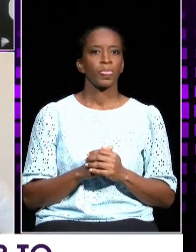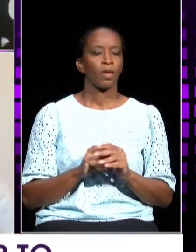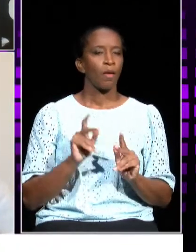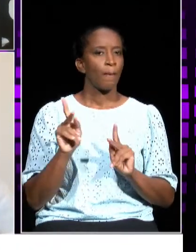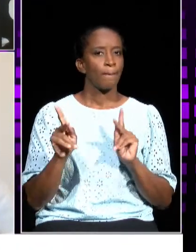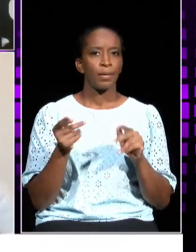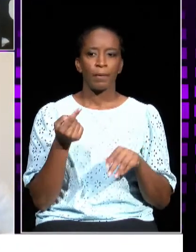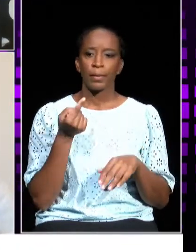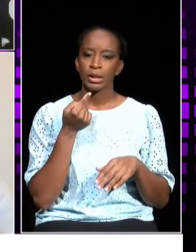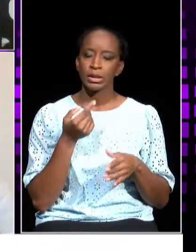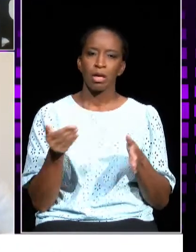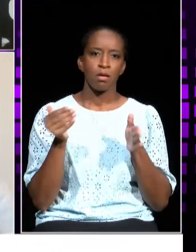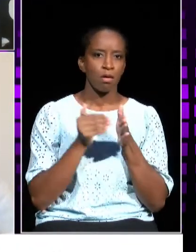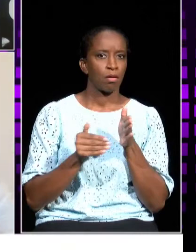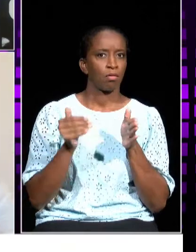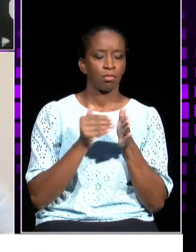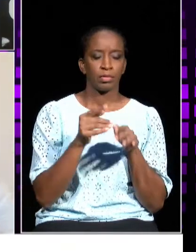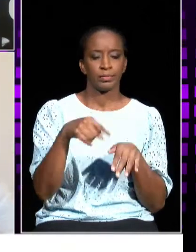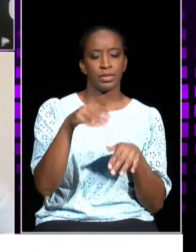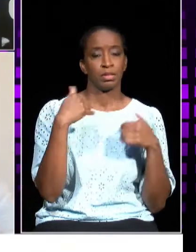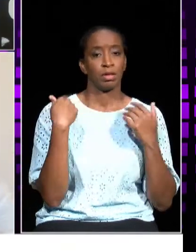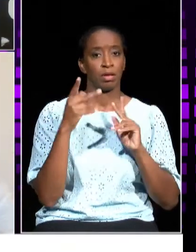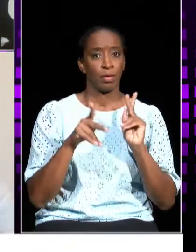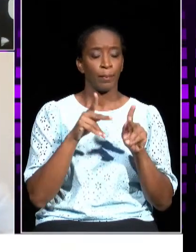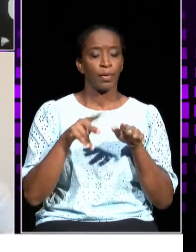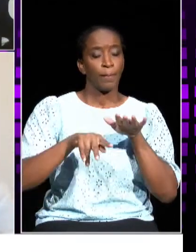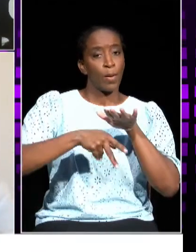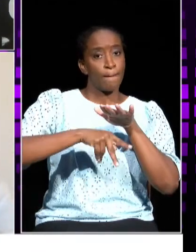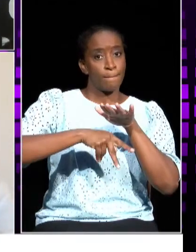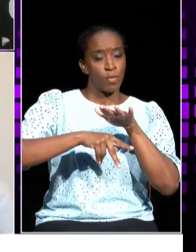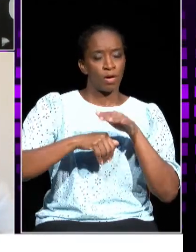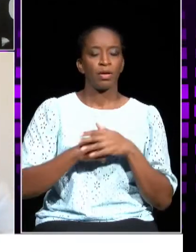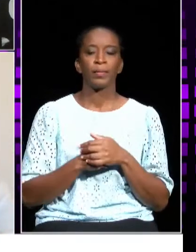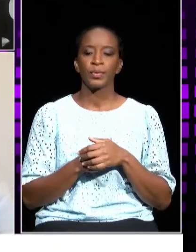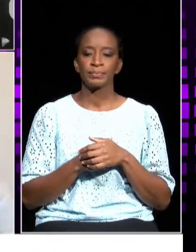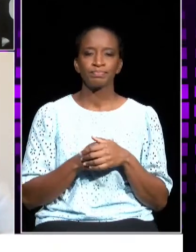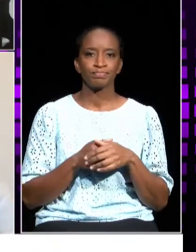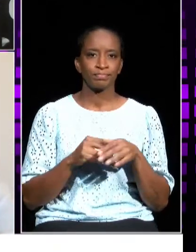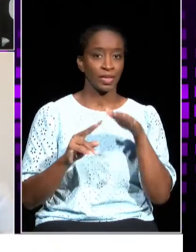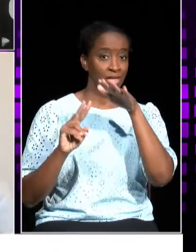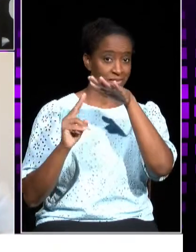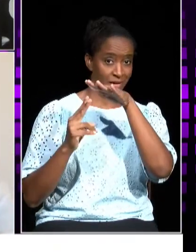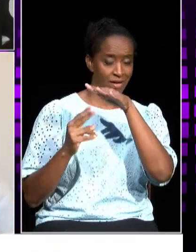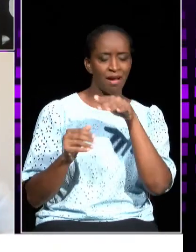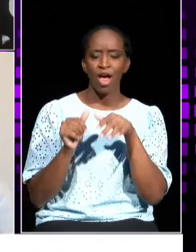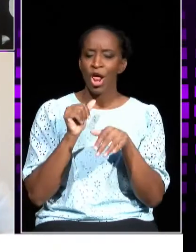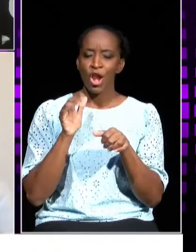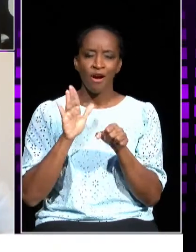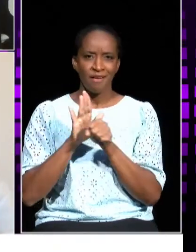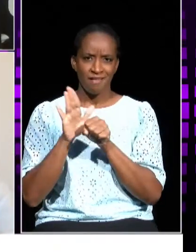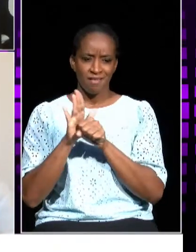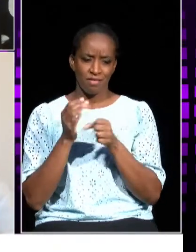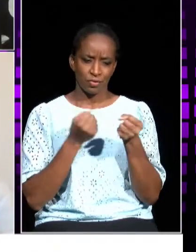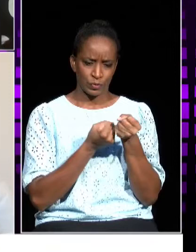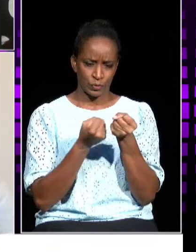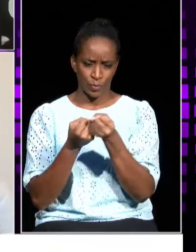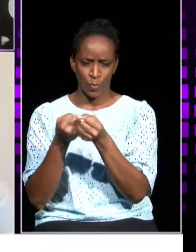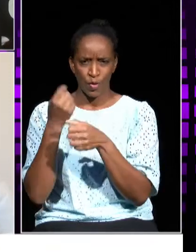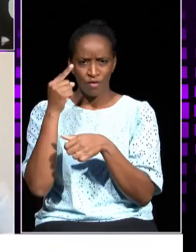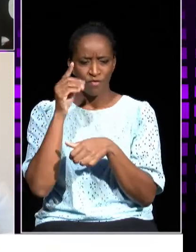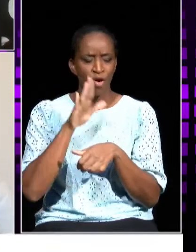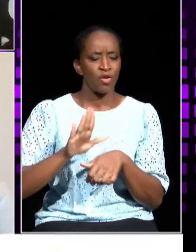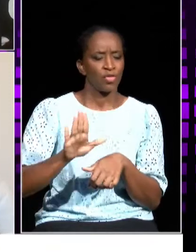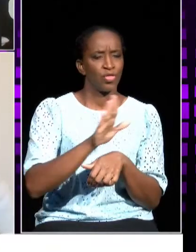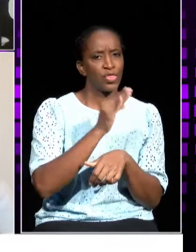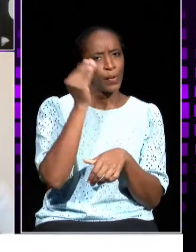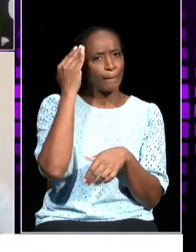mental support for our young people at the primary level and the lack of enough support at the secondary level. So Shernell, for example, I know for a fact